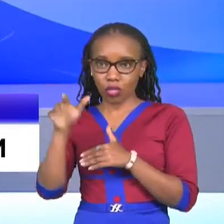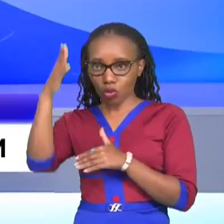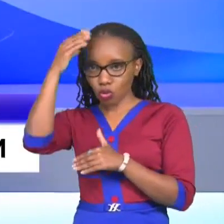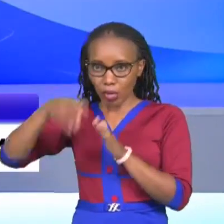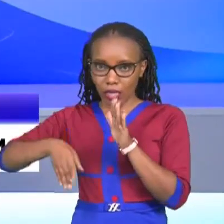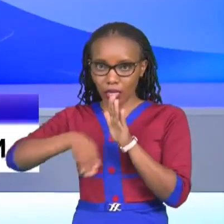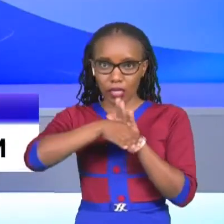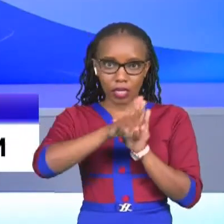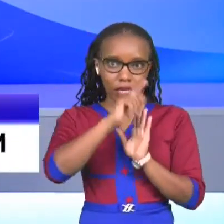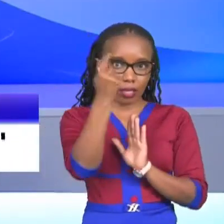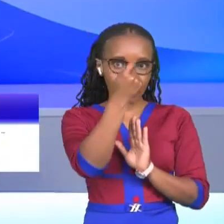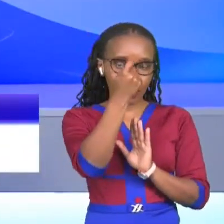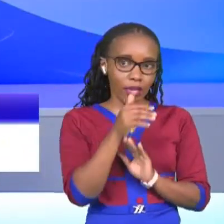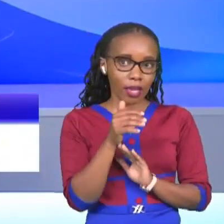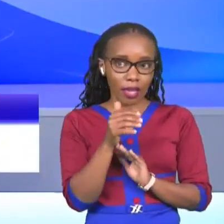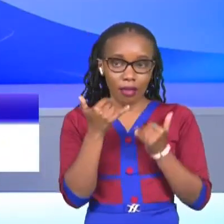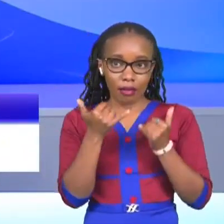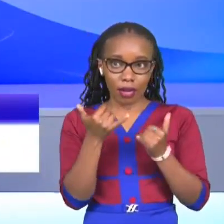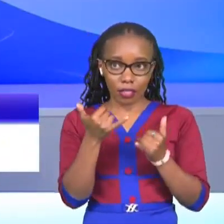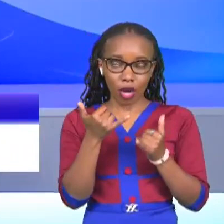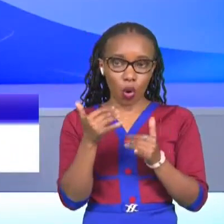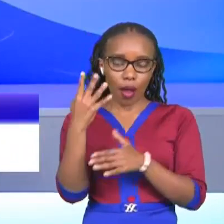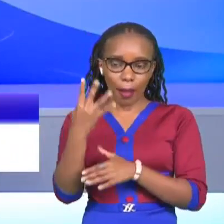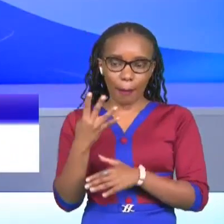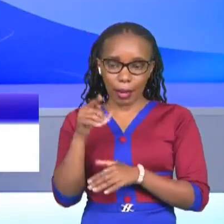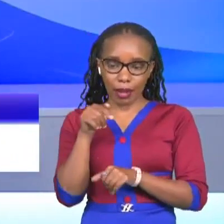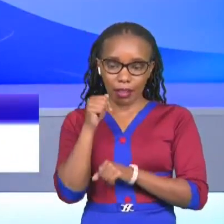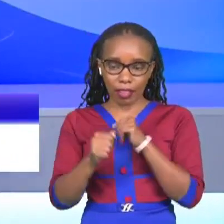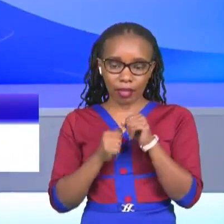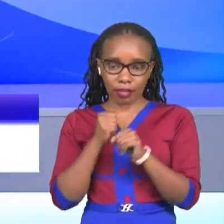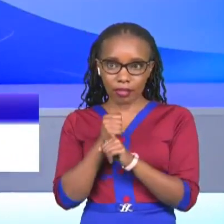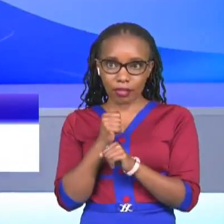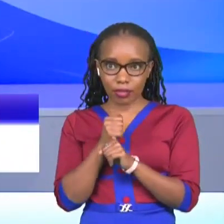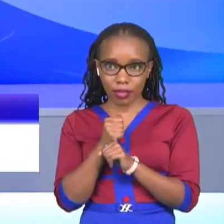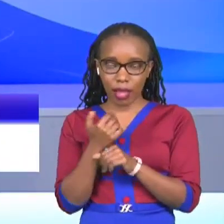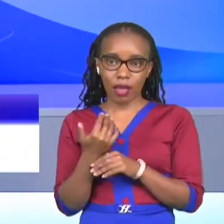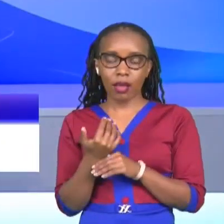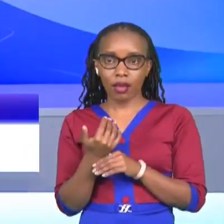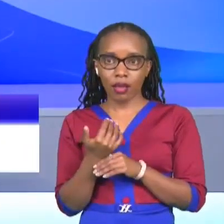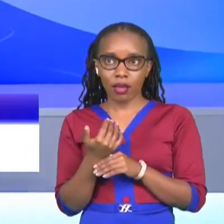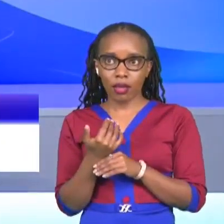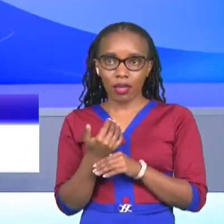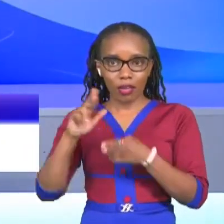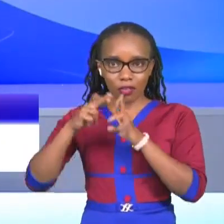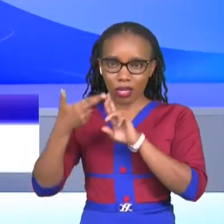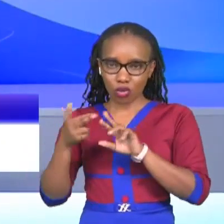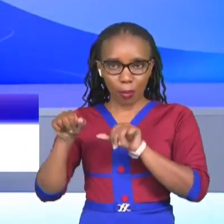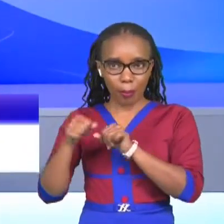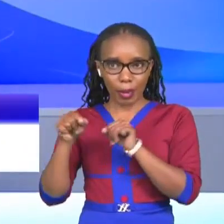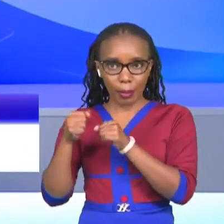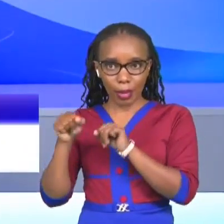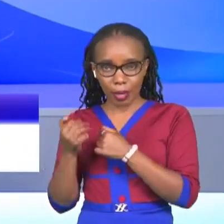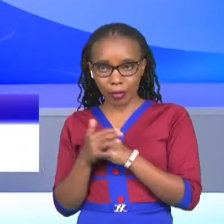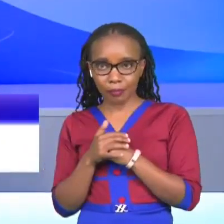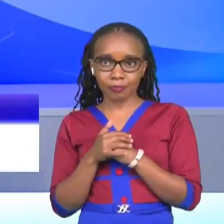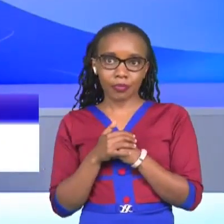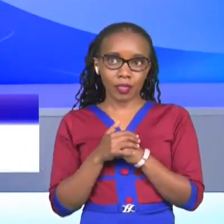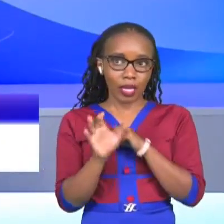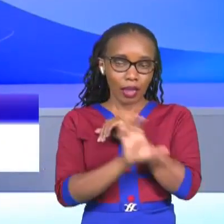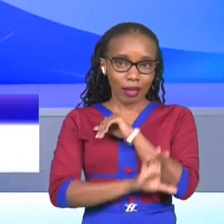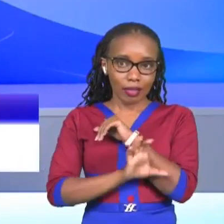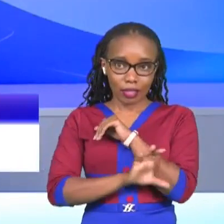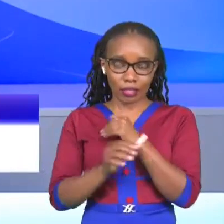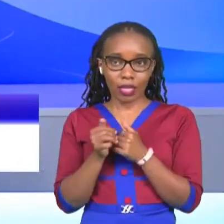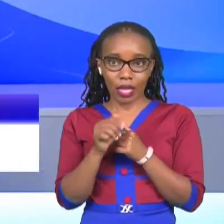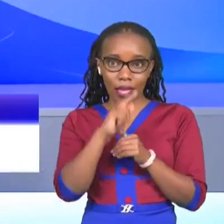its embassy to Somaliland come April this year, worsening the already broken relationship. Both countries stand to lose, with